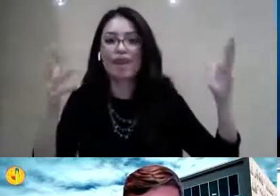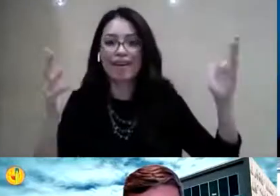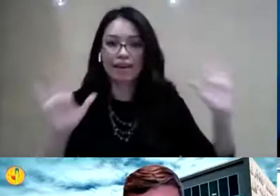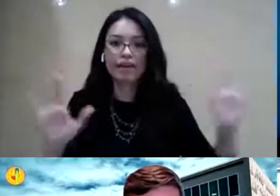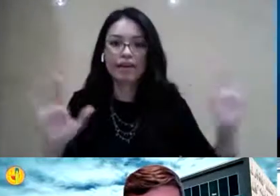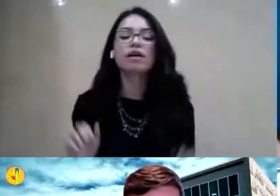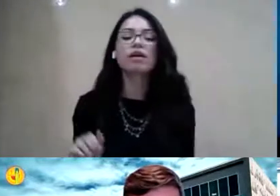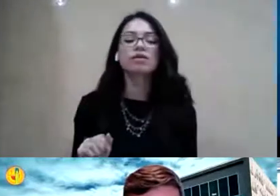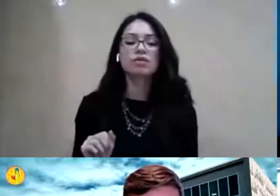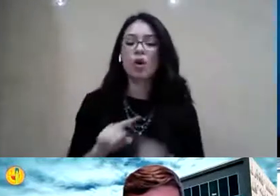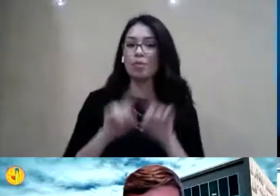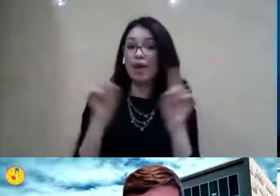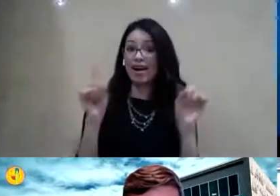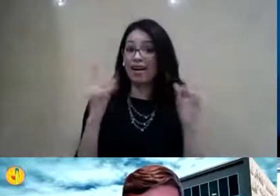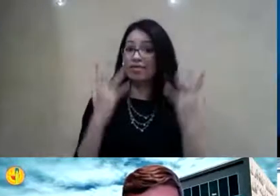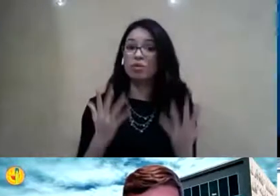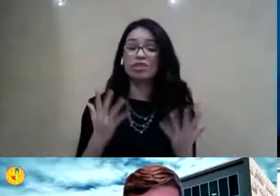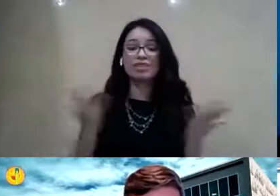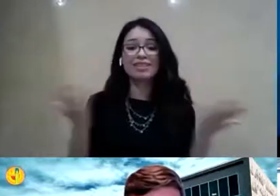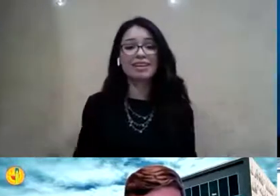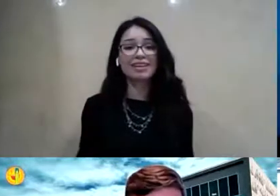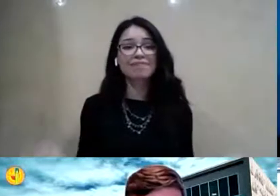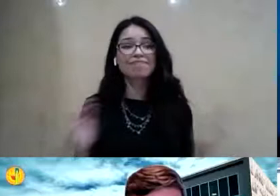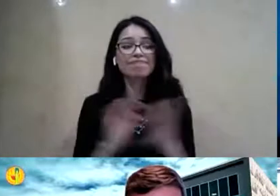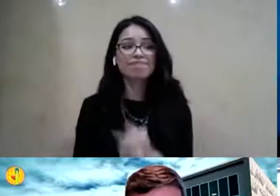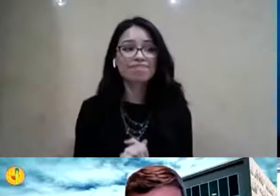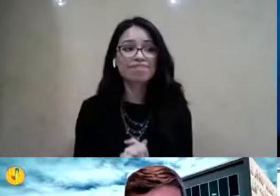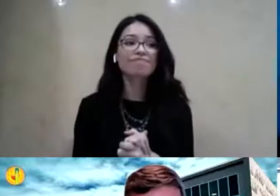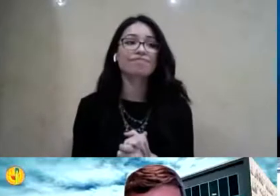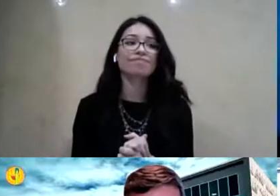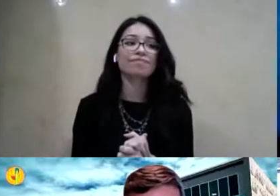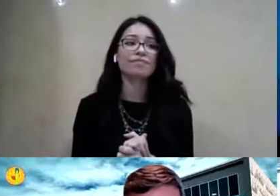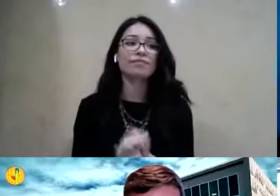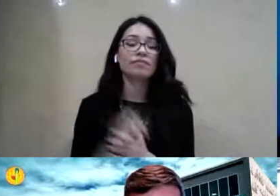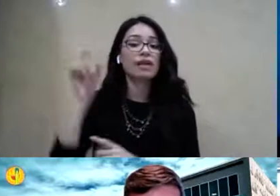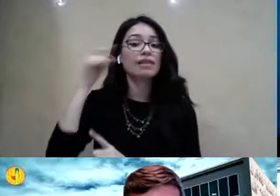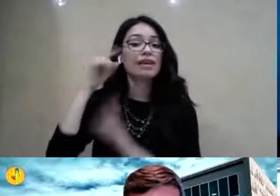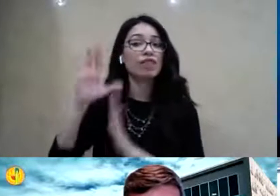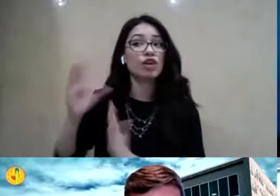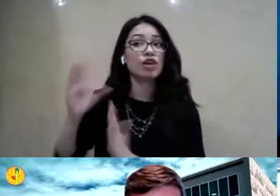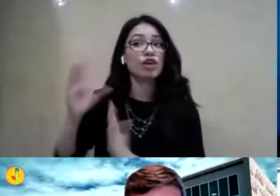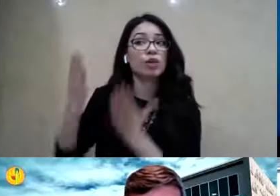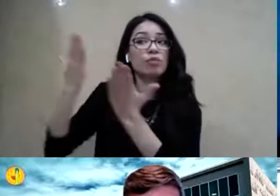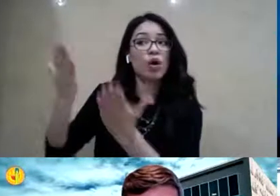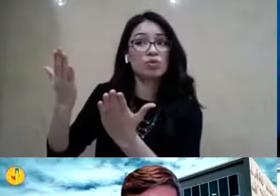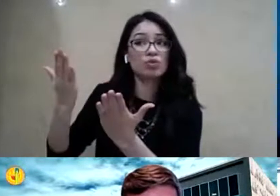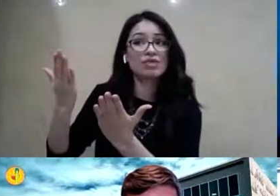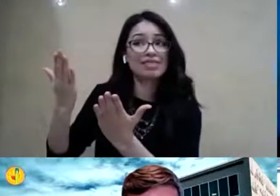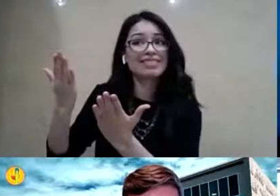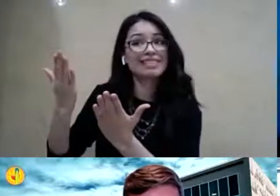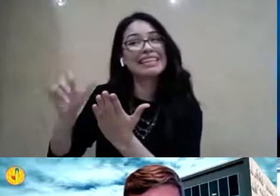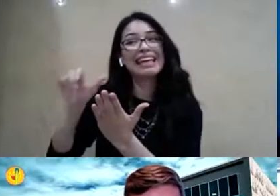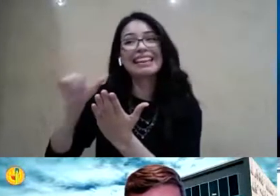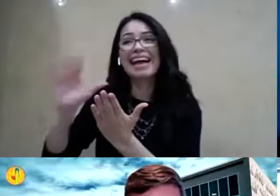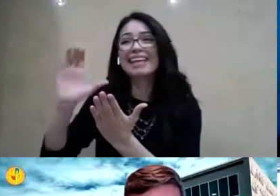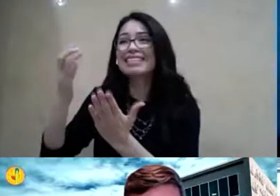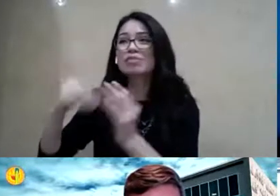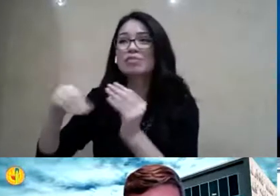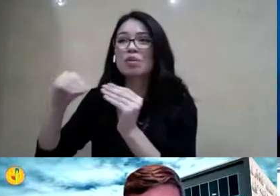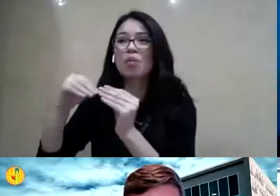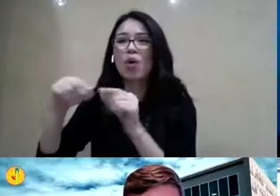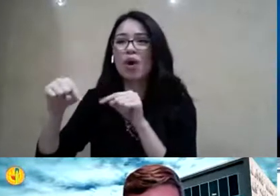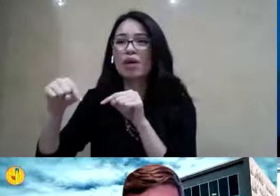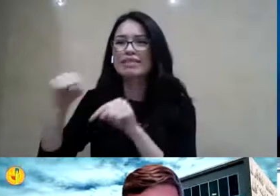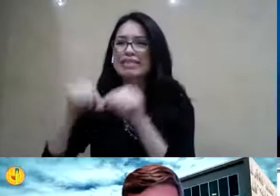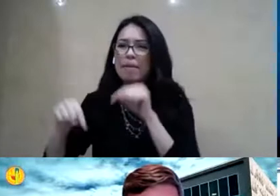But unfortunately, what was proposed would be a step back from decades of progress in the state of